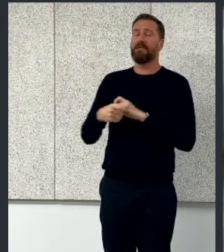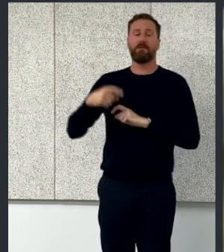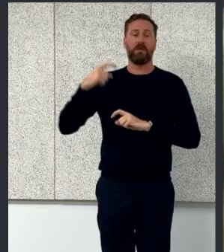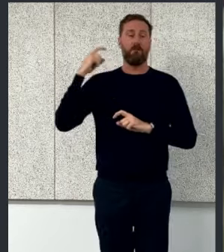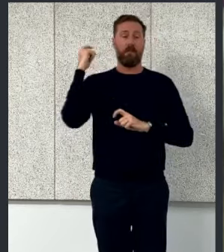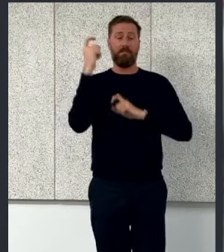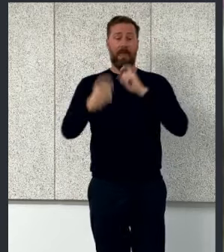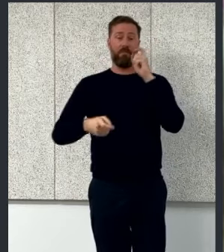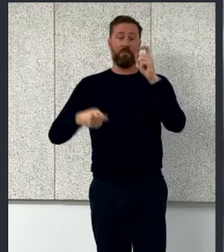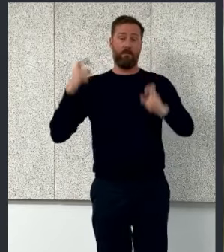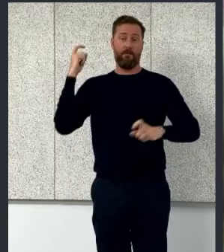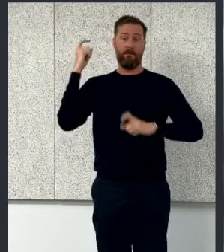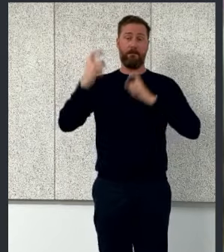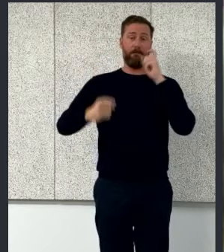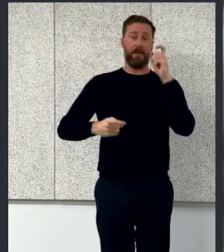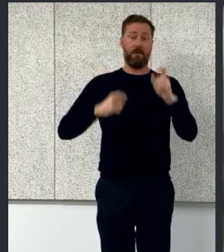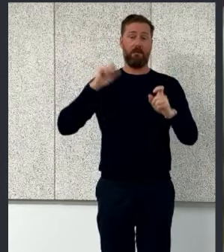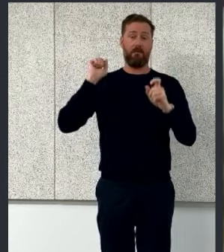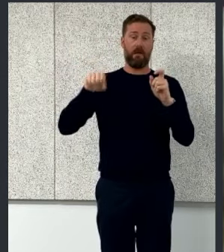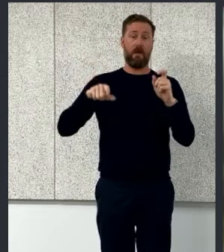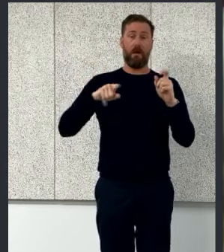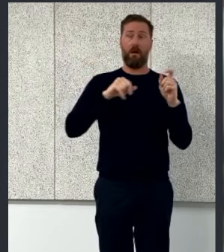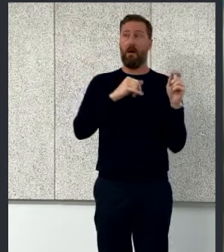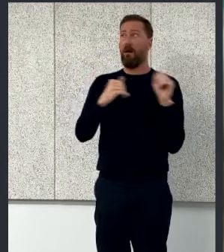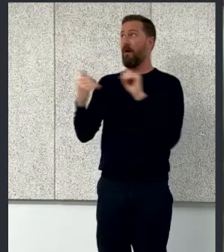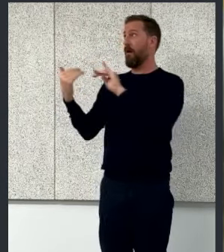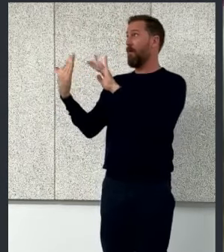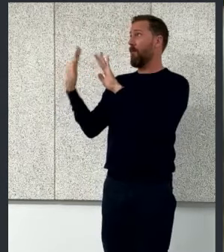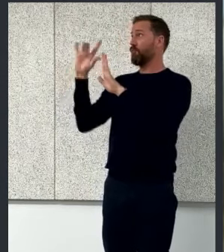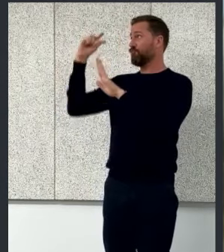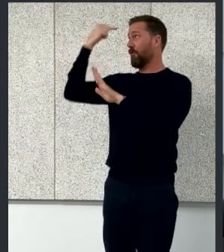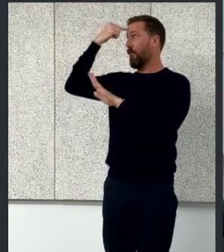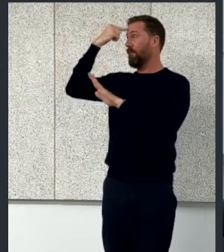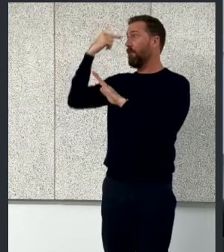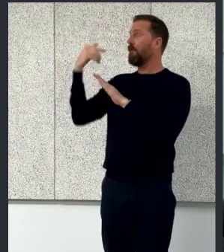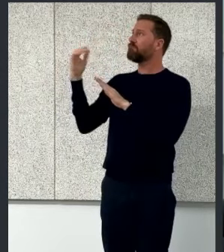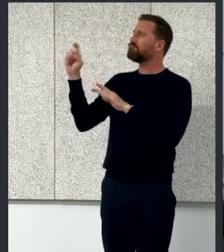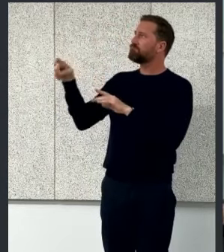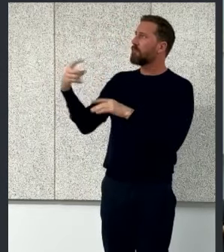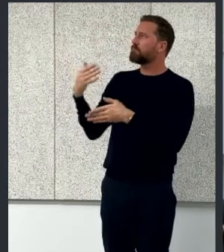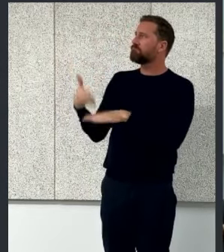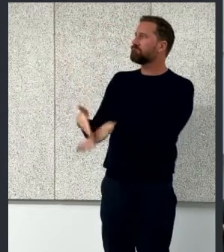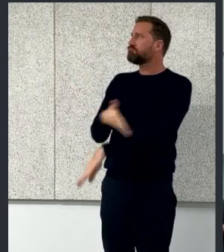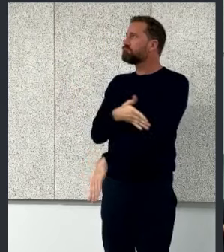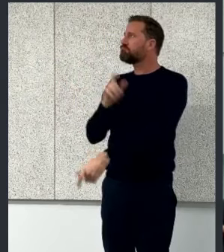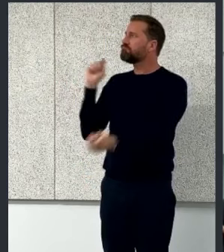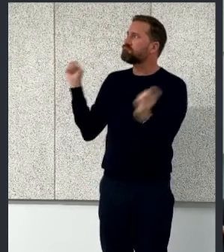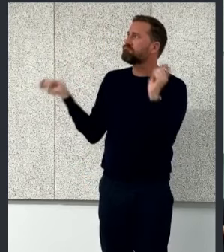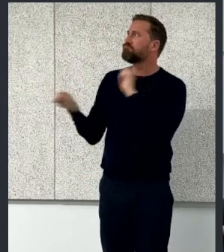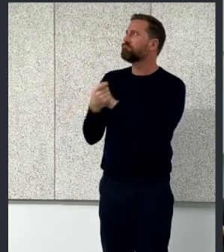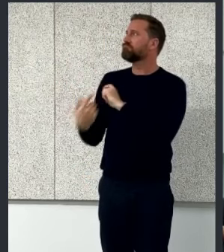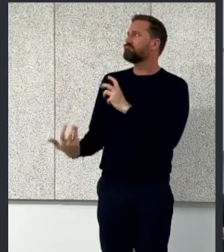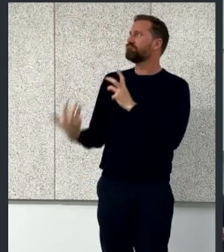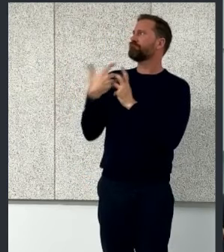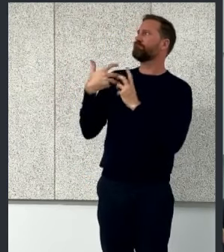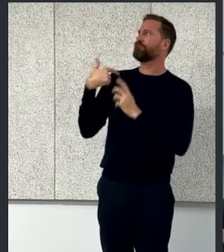we make our government do better by us? Lobbying and advocacy, great.